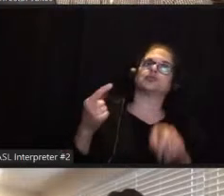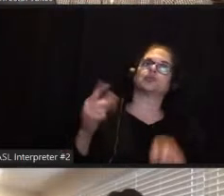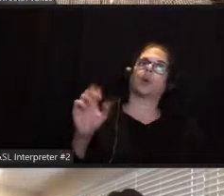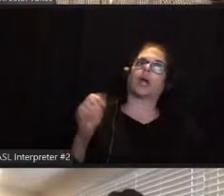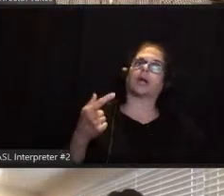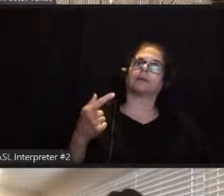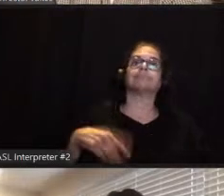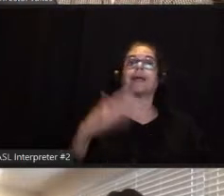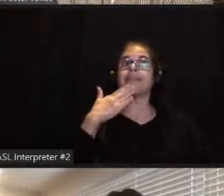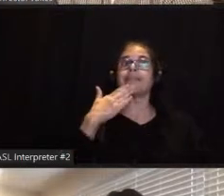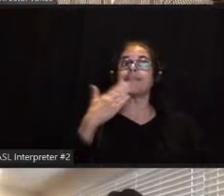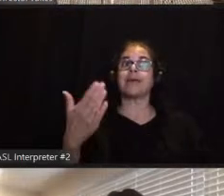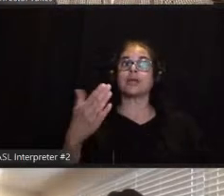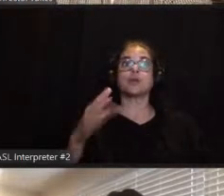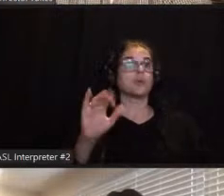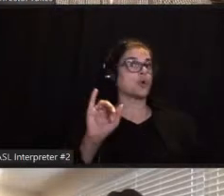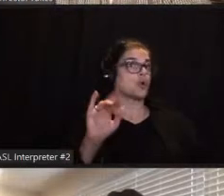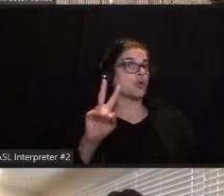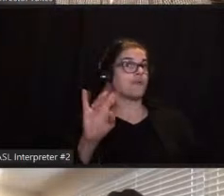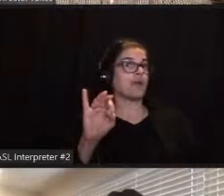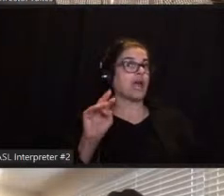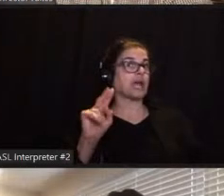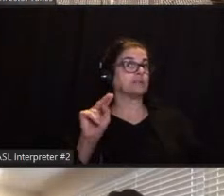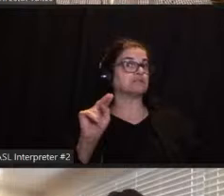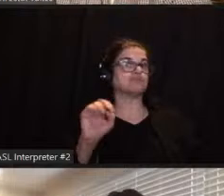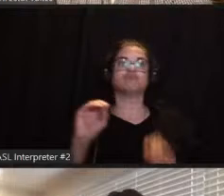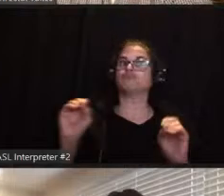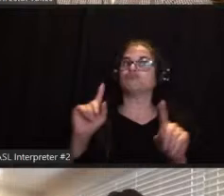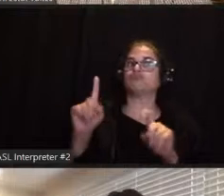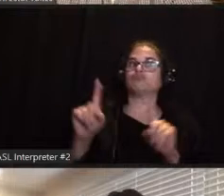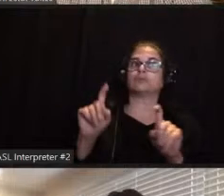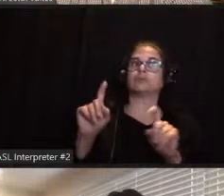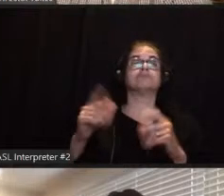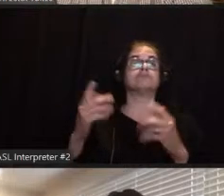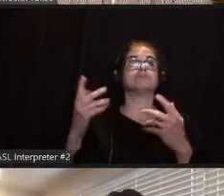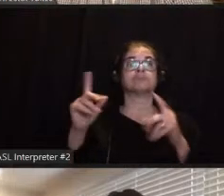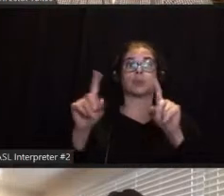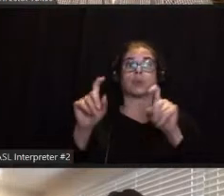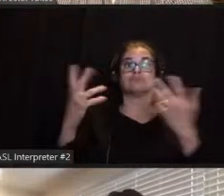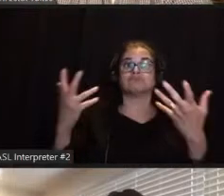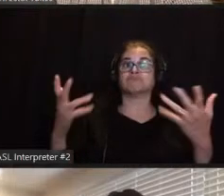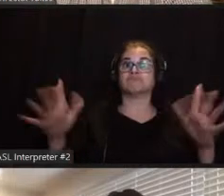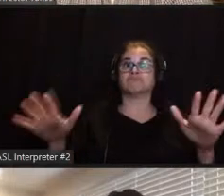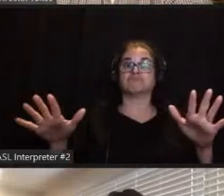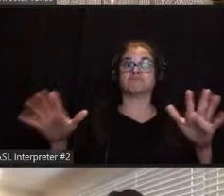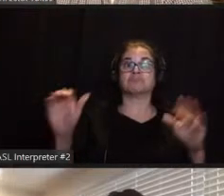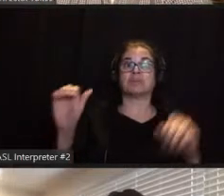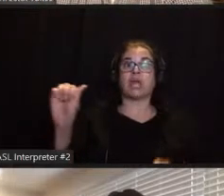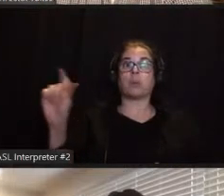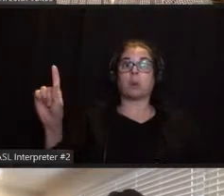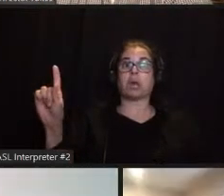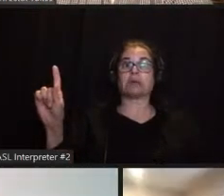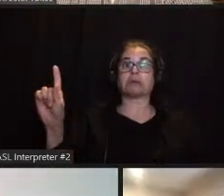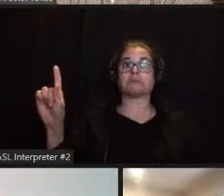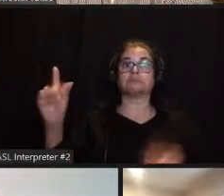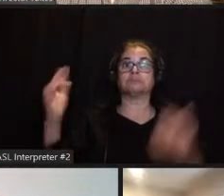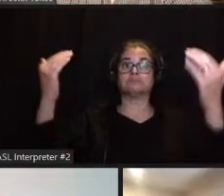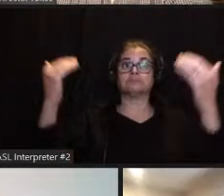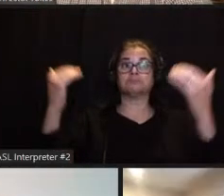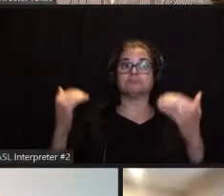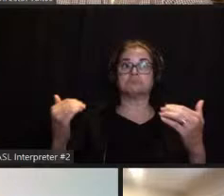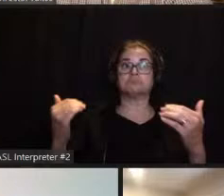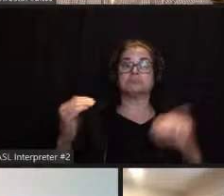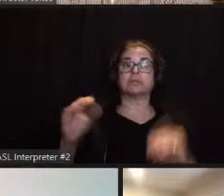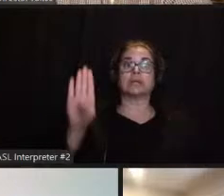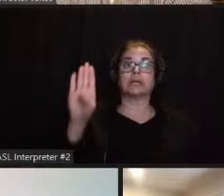Irvine? No questions. All right, we're finished with questions on A1, Chairman Silver. So we may now proceed to contract number B as in